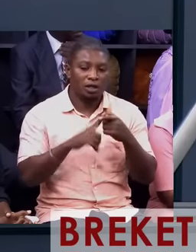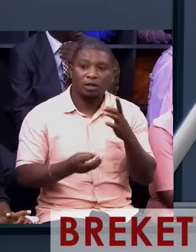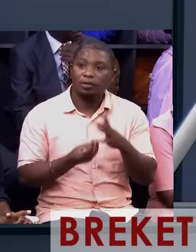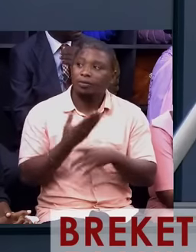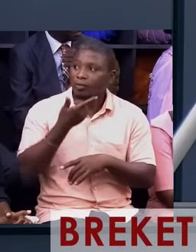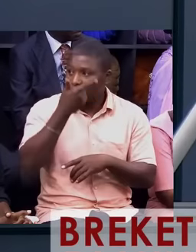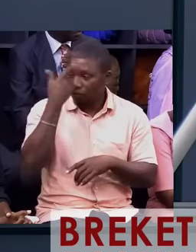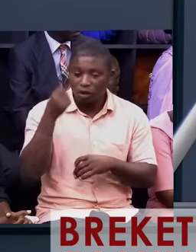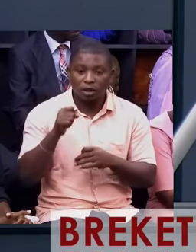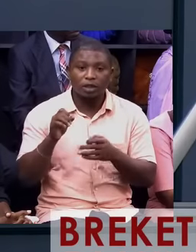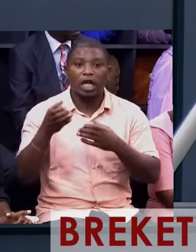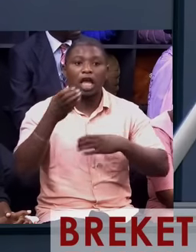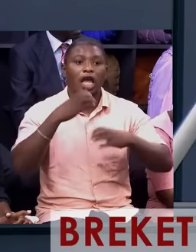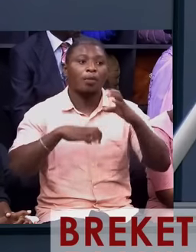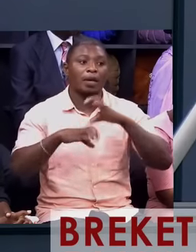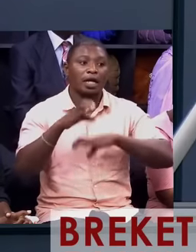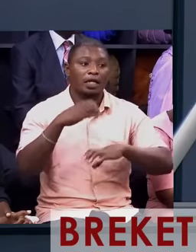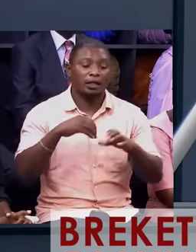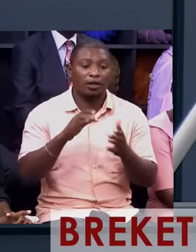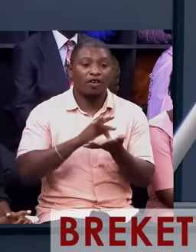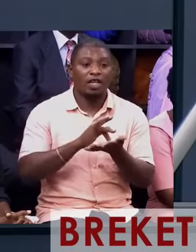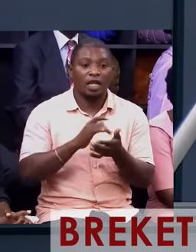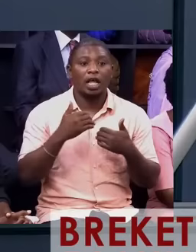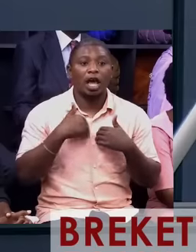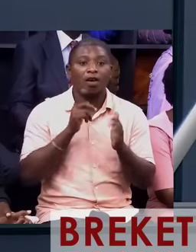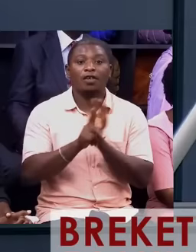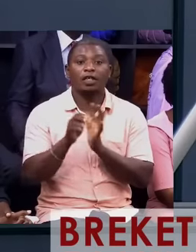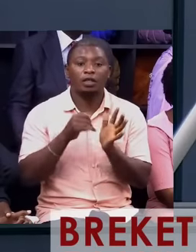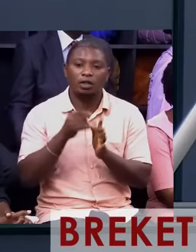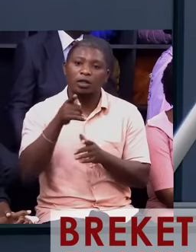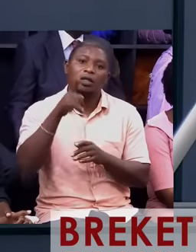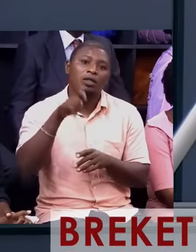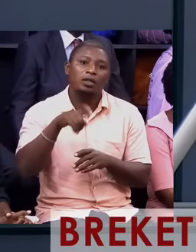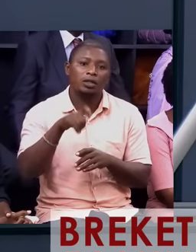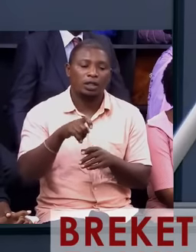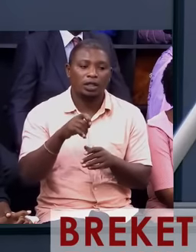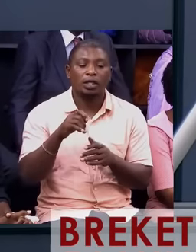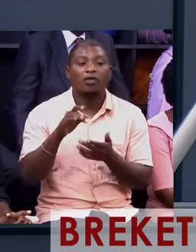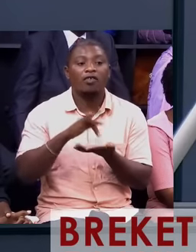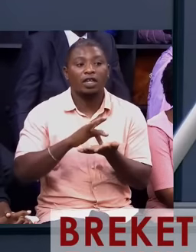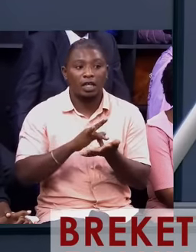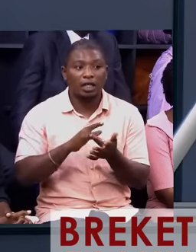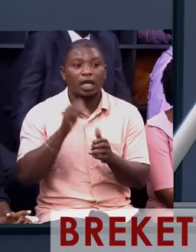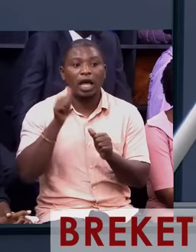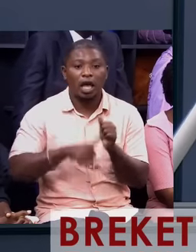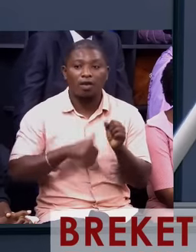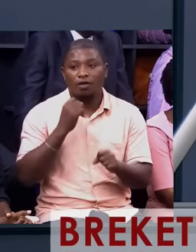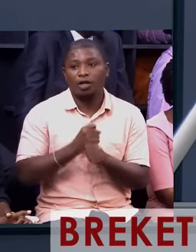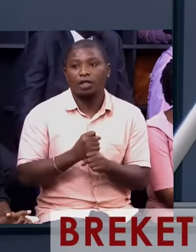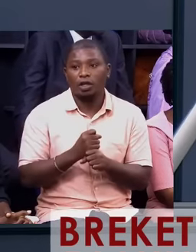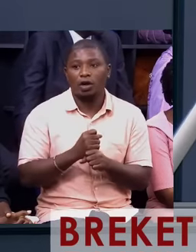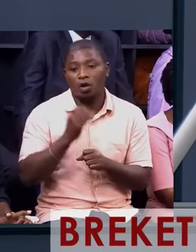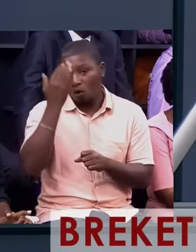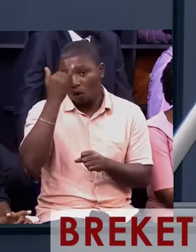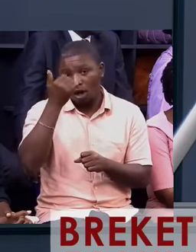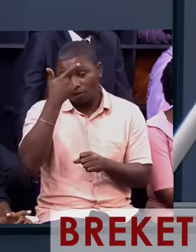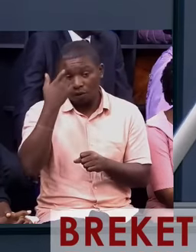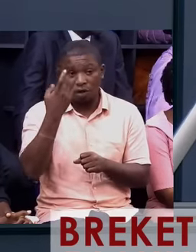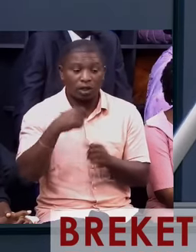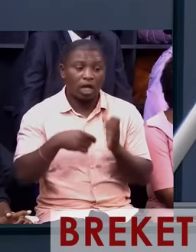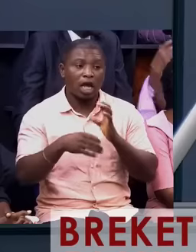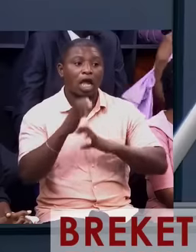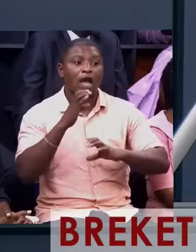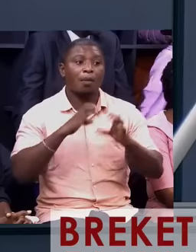because chemical fertilizer don't kill them then you need fertilizer year in year out why because the